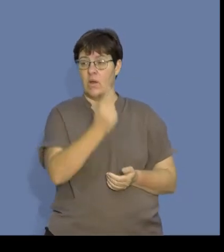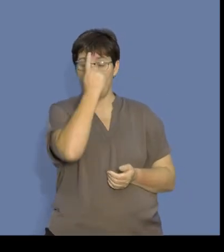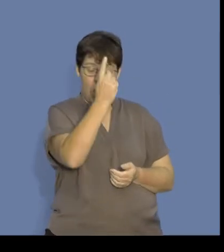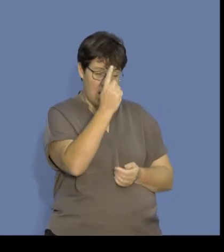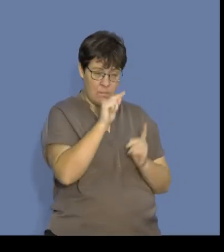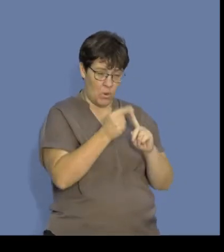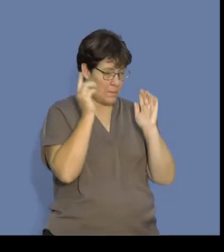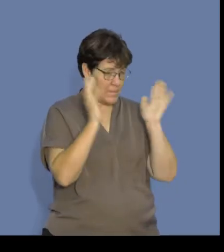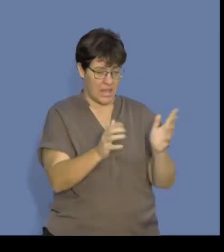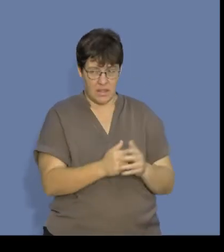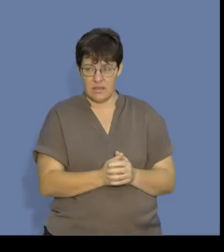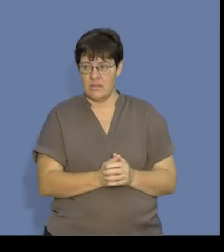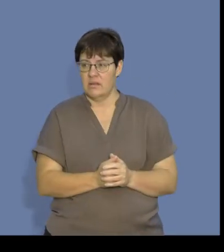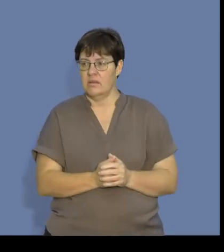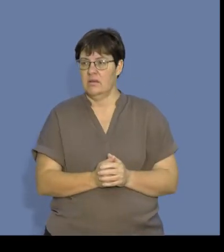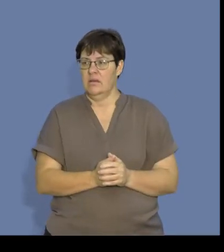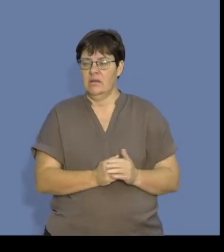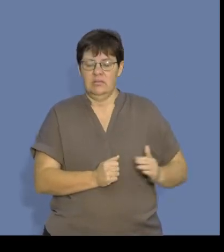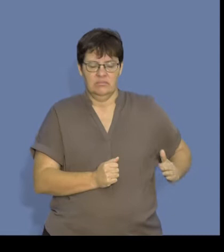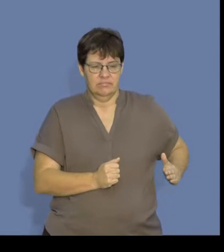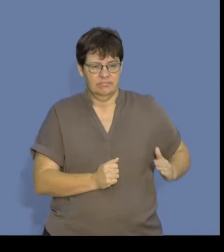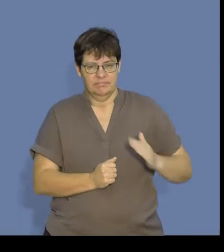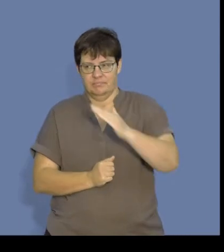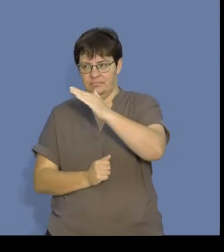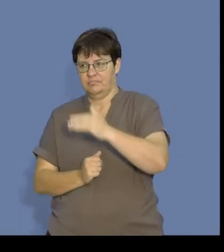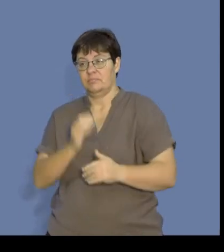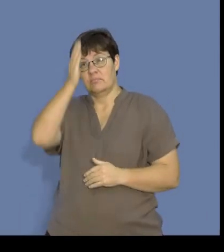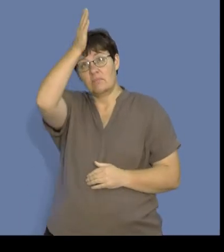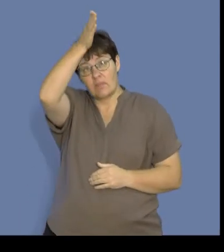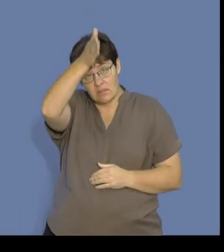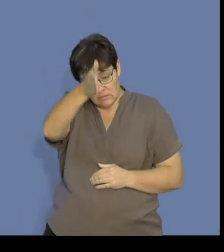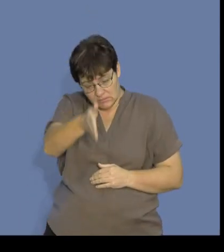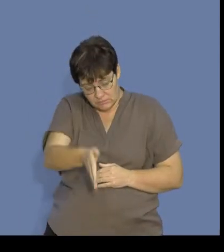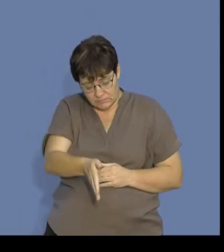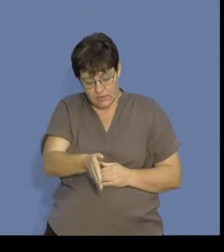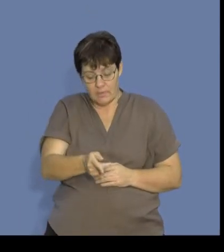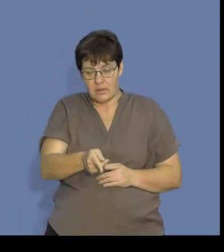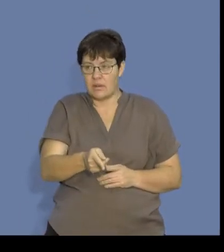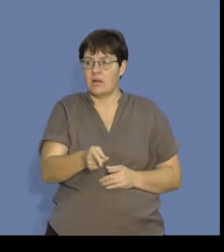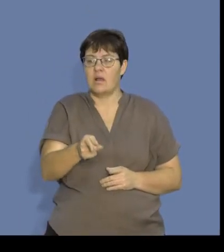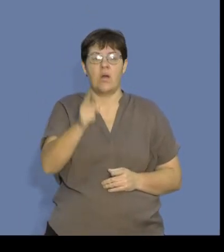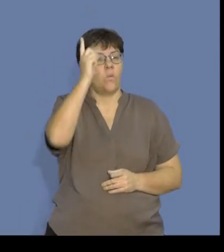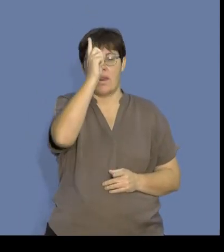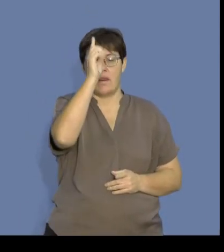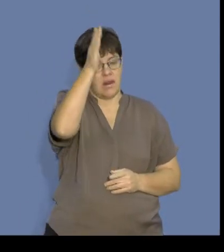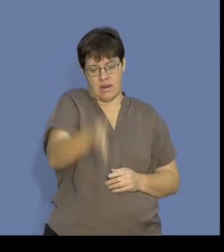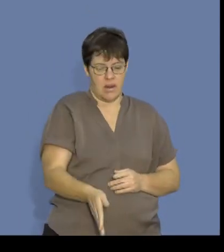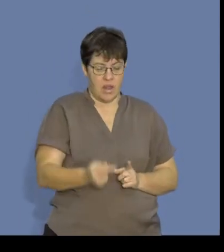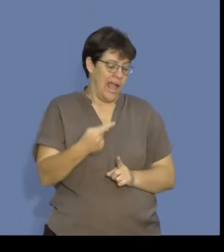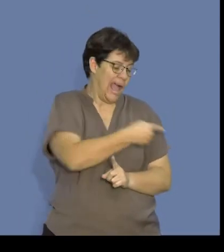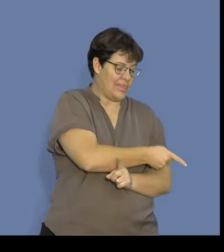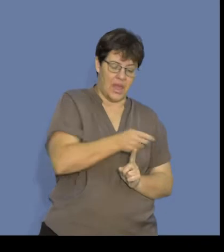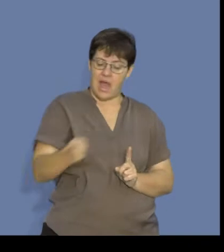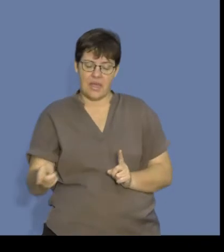If it is only at 1 point where my vertical line test, which is this line here, intersects this